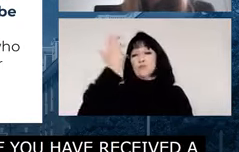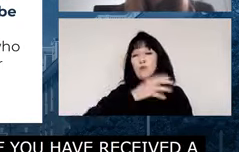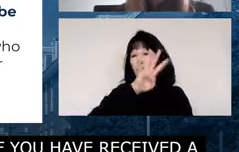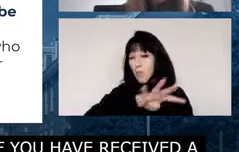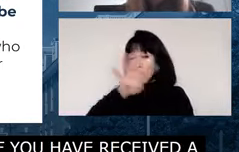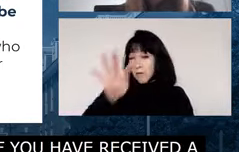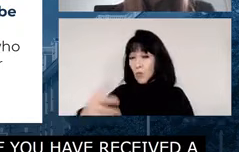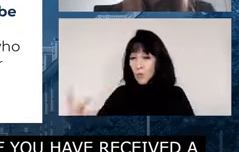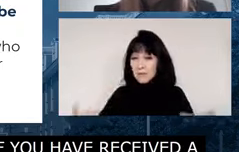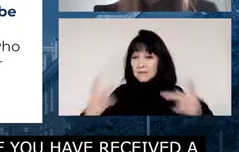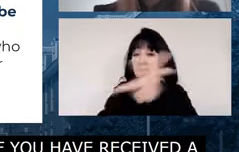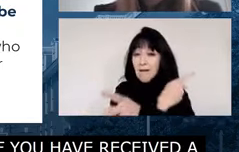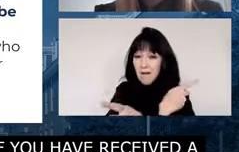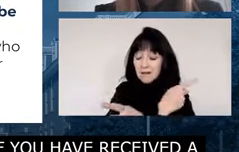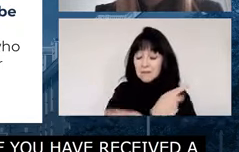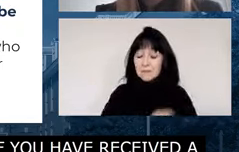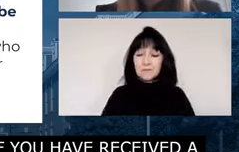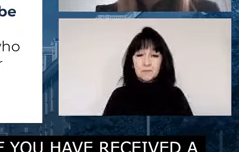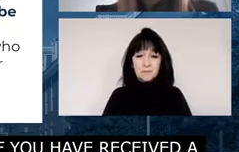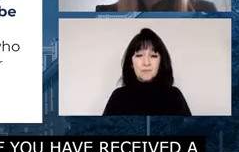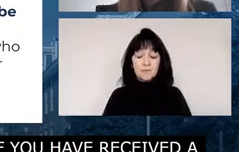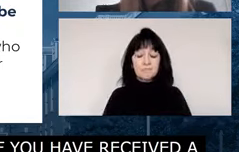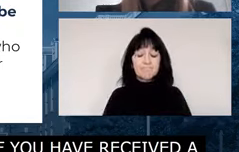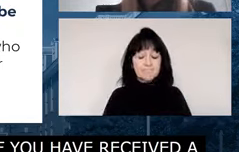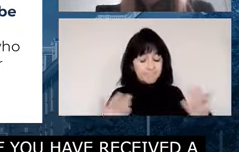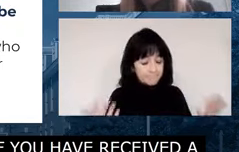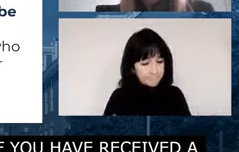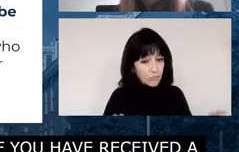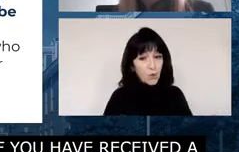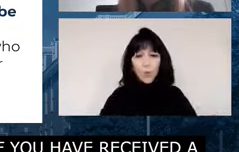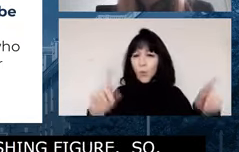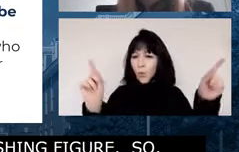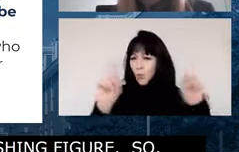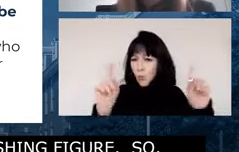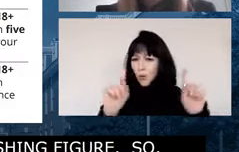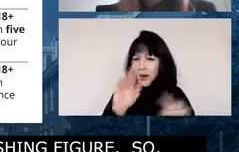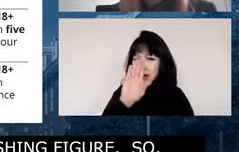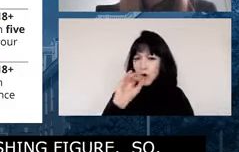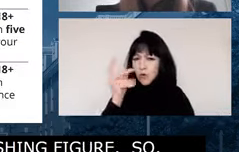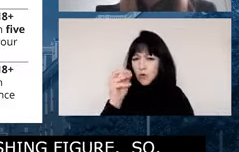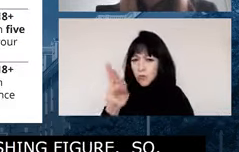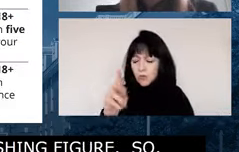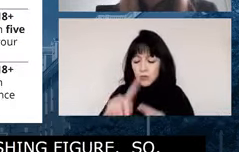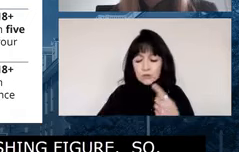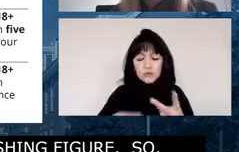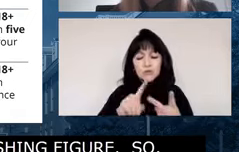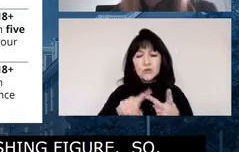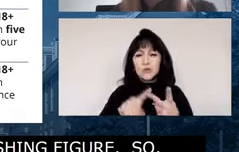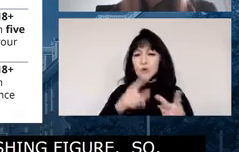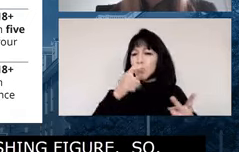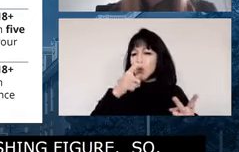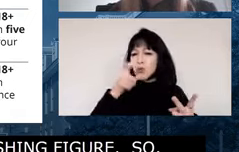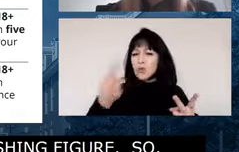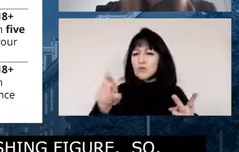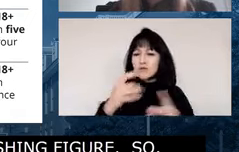So where to get your boosters, or who should get your boosters? First of all, we